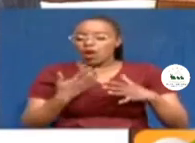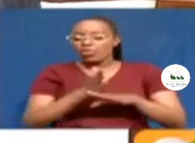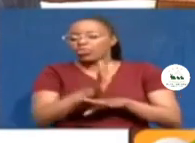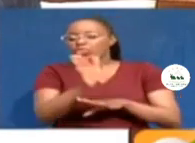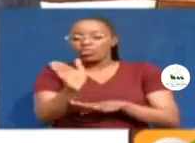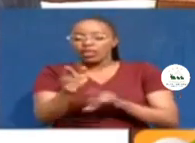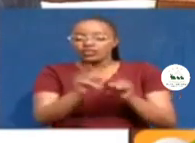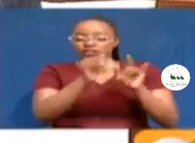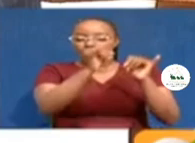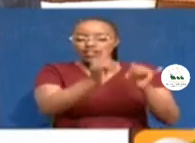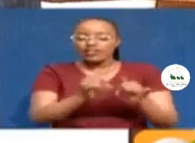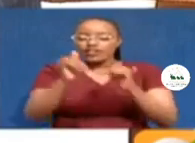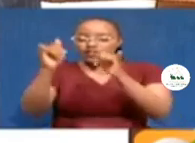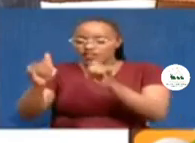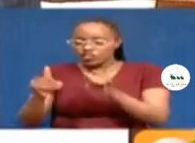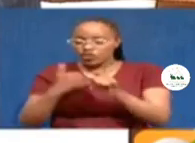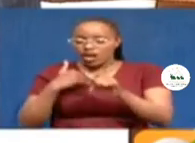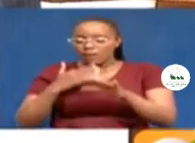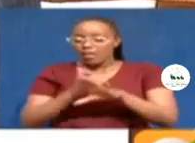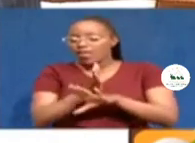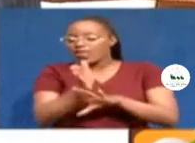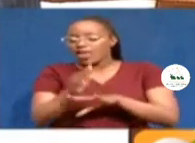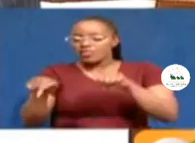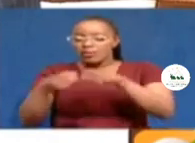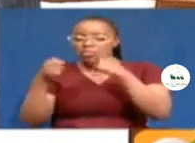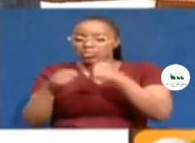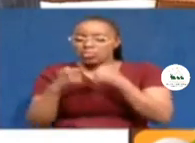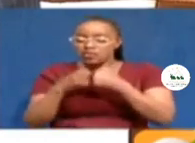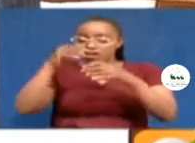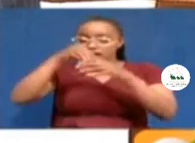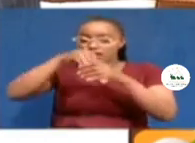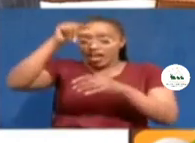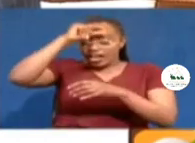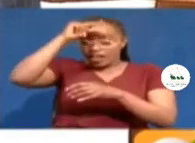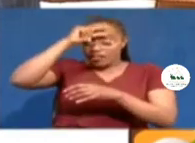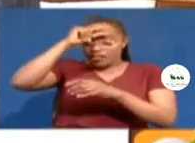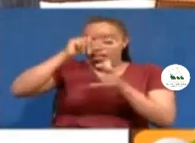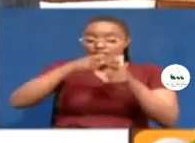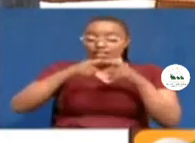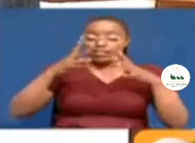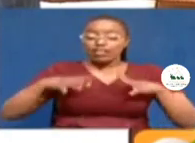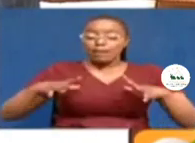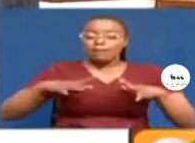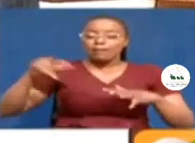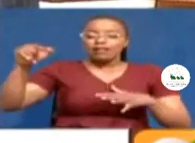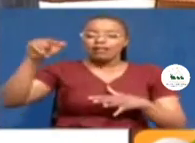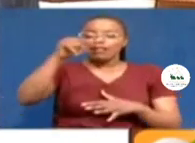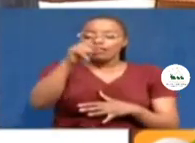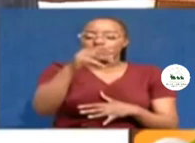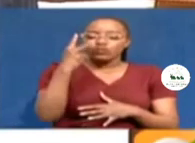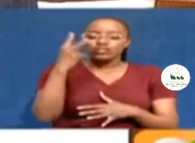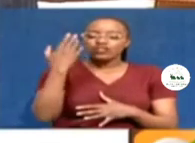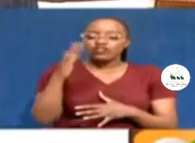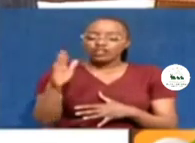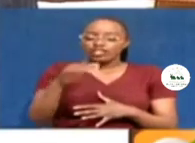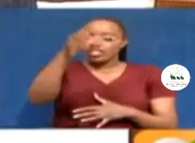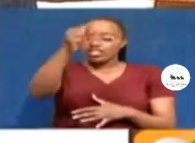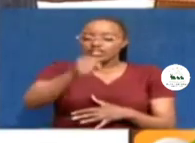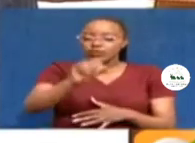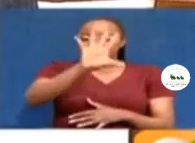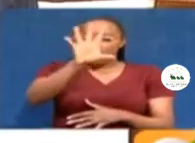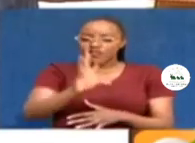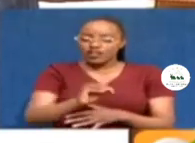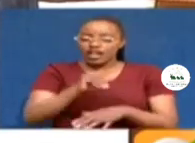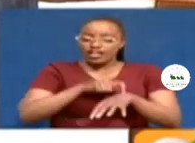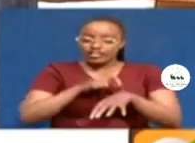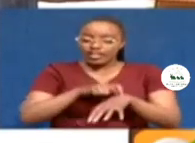when individuals are errant within a governmental system, they harm the population. And we saw this in South Africa,